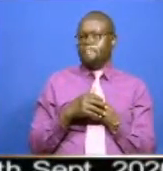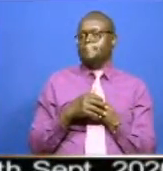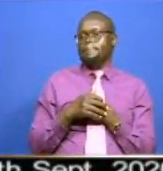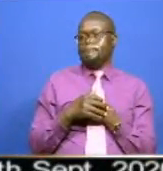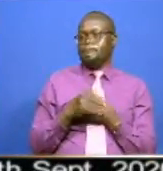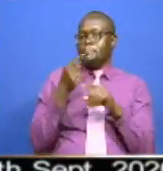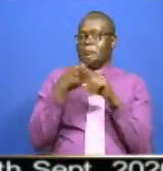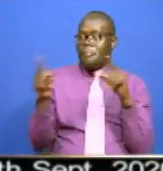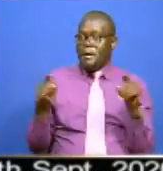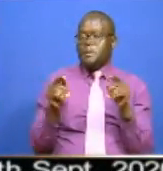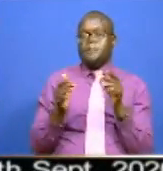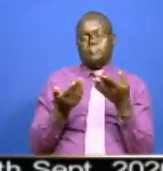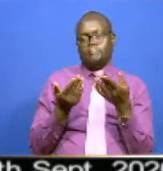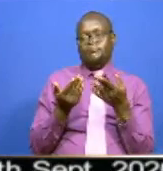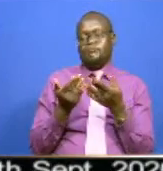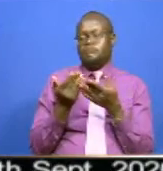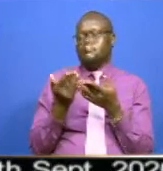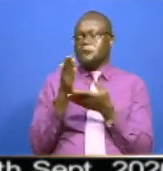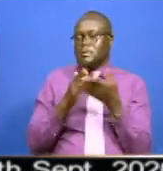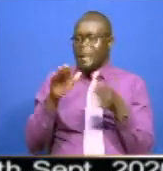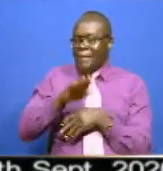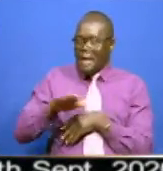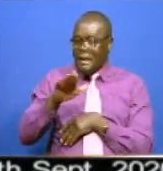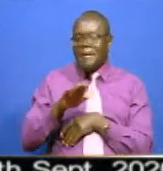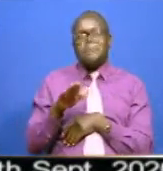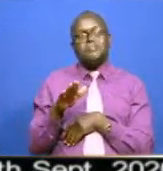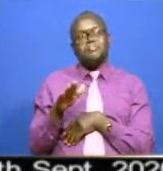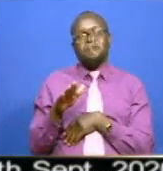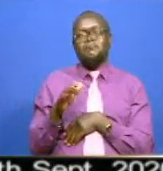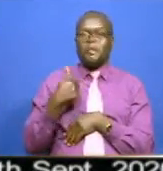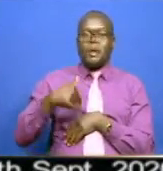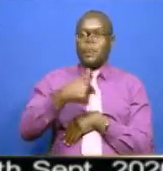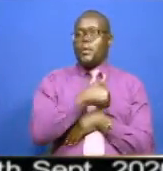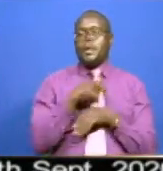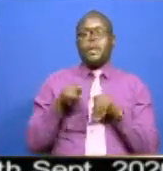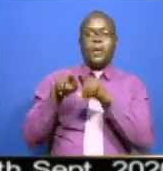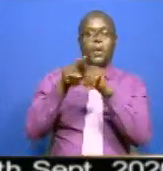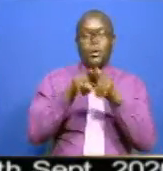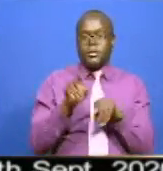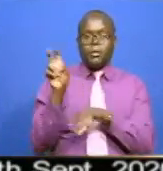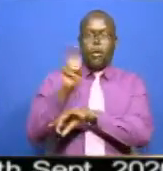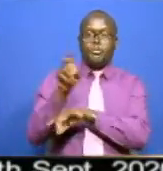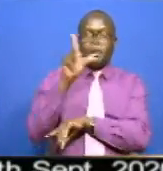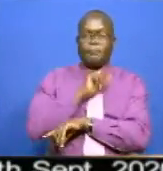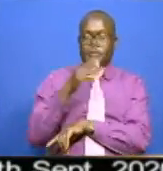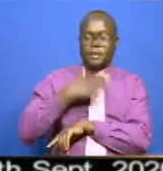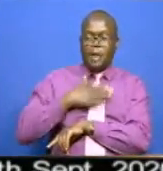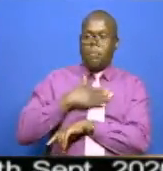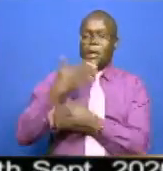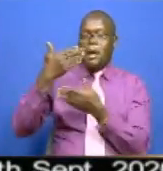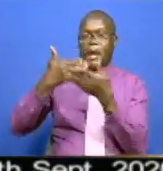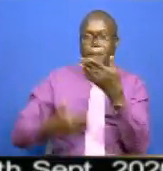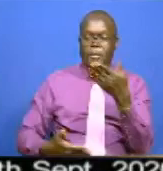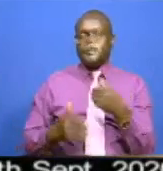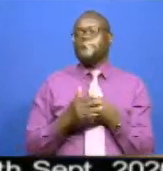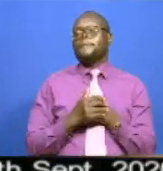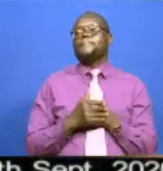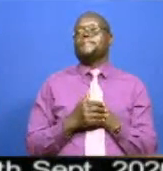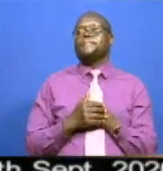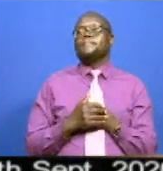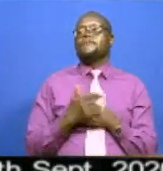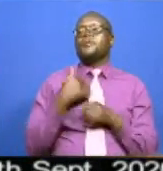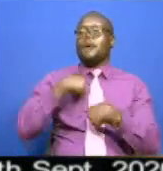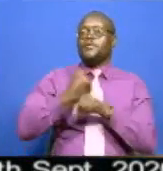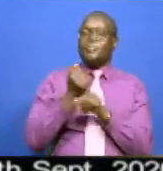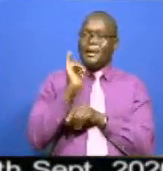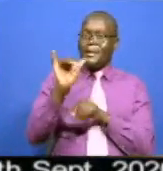but of course with a lot of reservation, which of course we had also observed in our report. Mr. Speaker, I want to make it